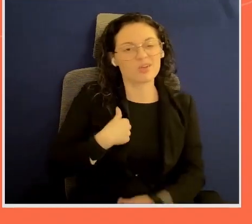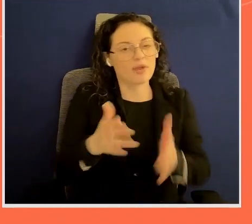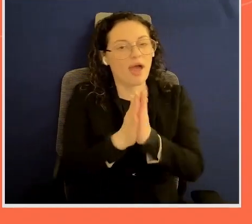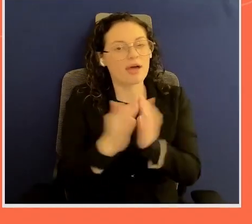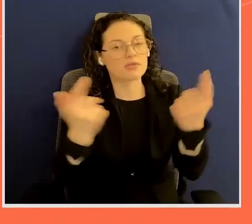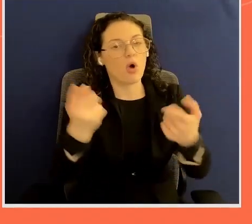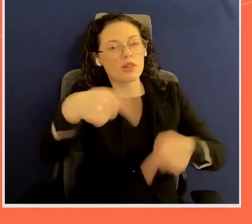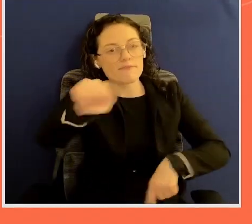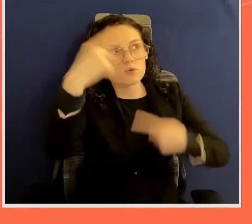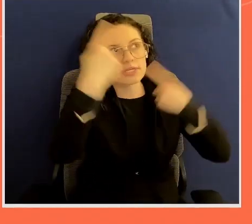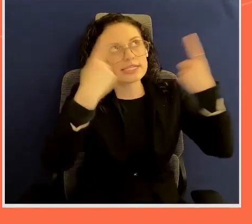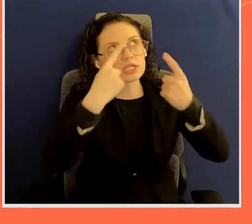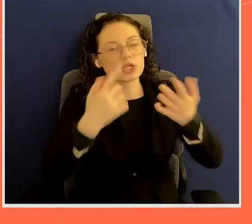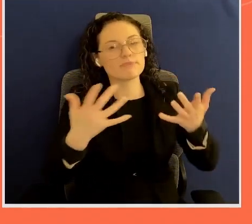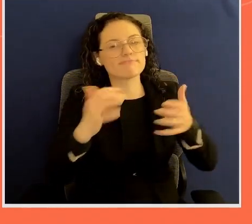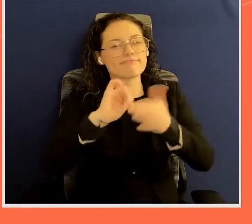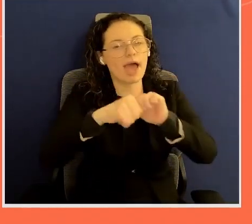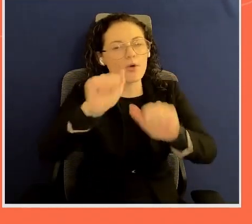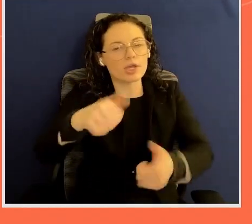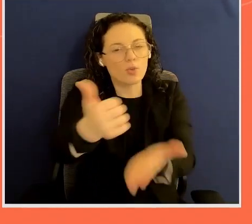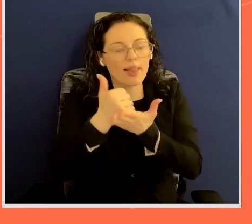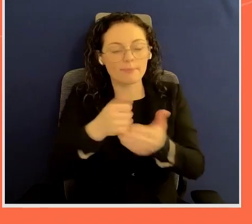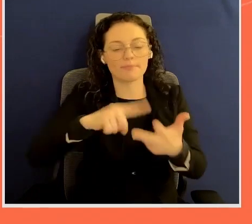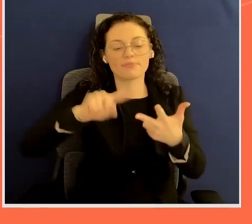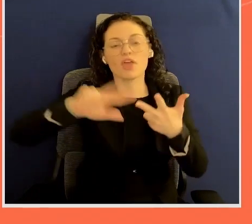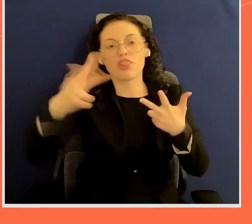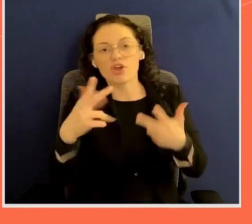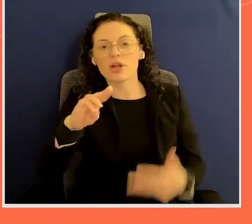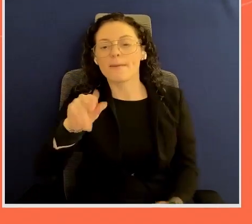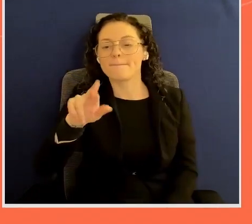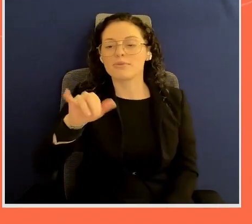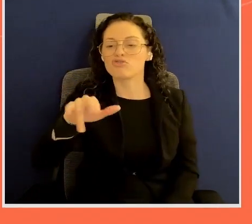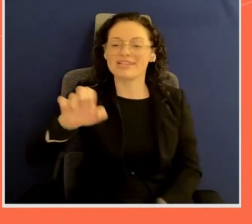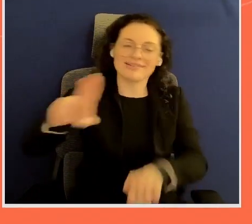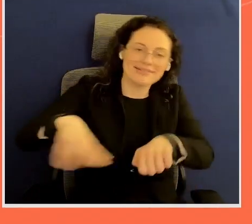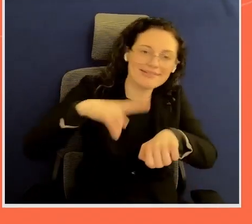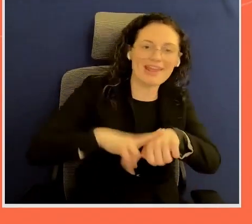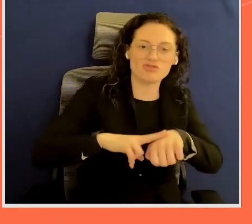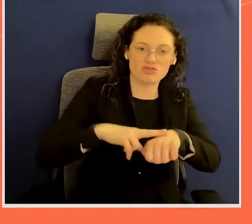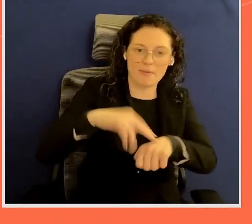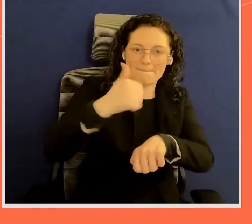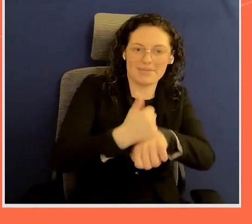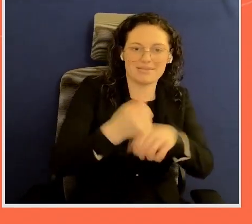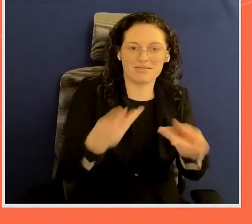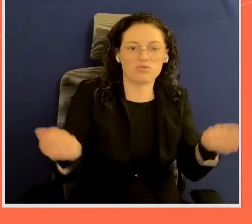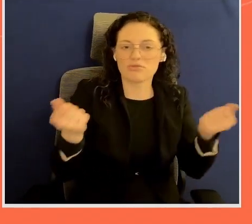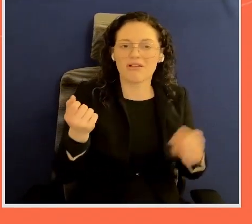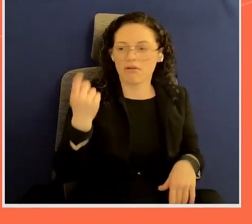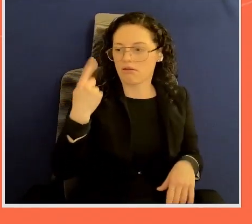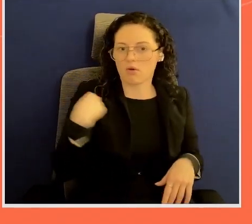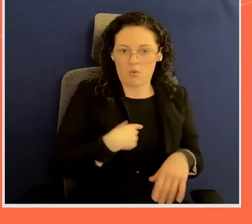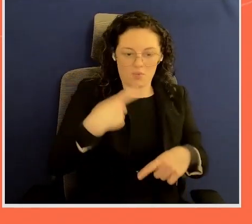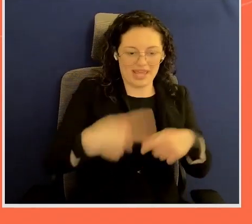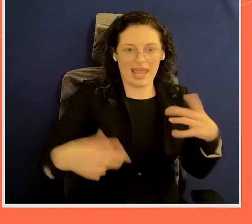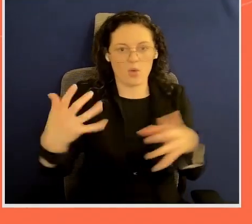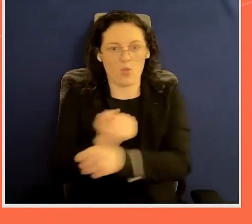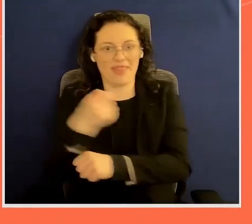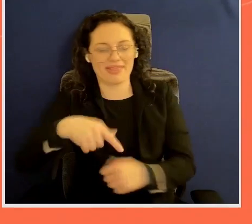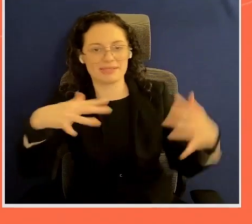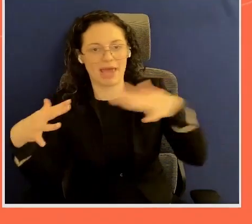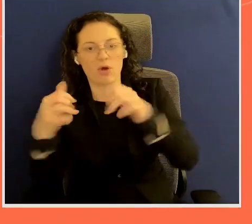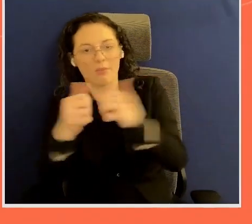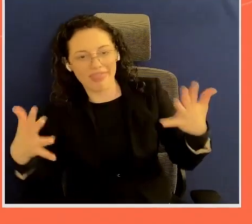is producing the heating, the warming, and the pollution that is killing the ocean. And at the same time, you